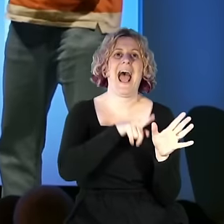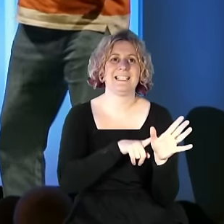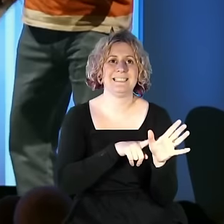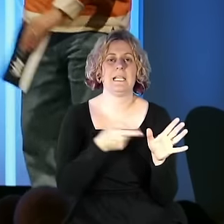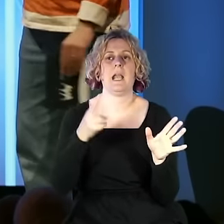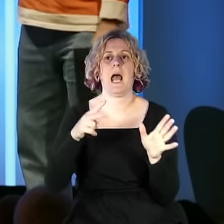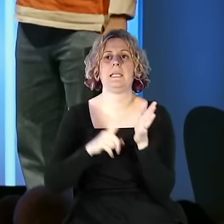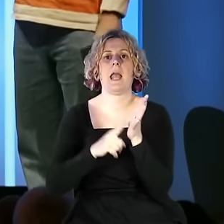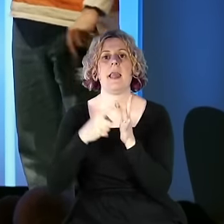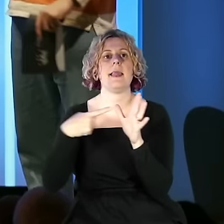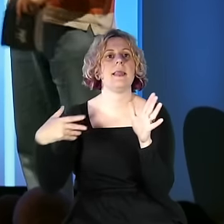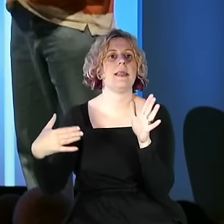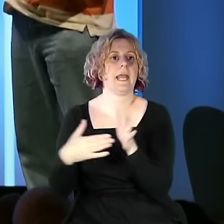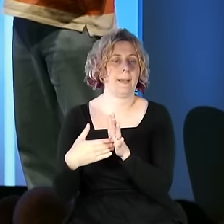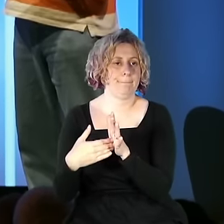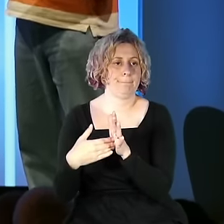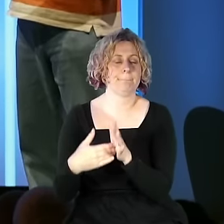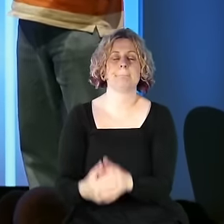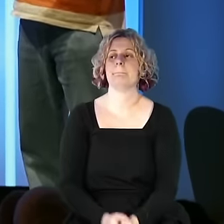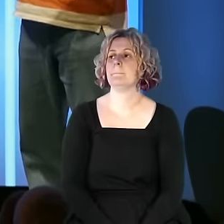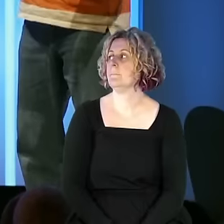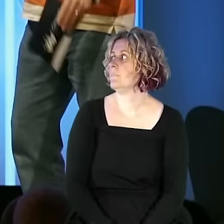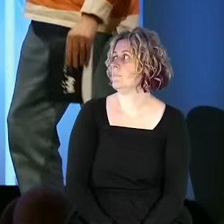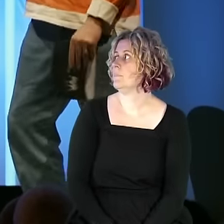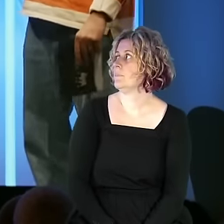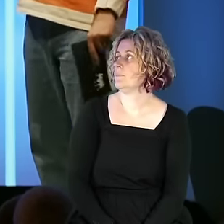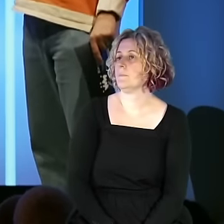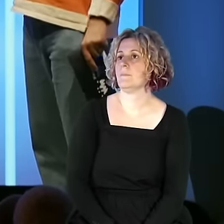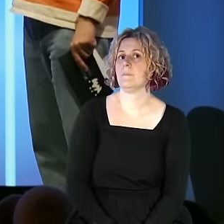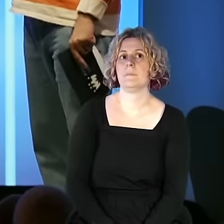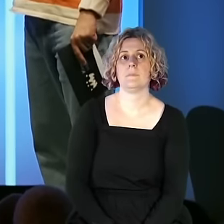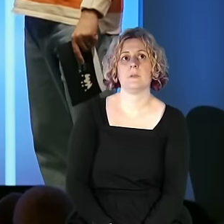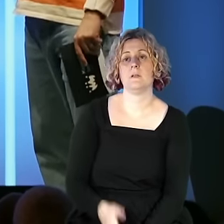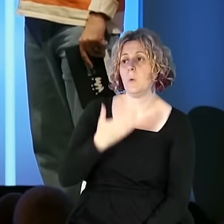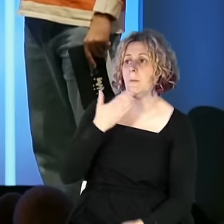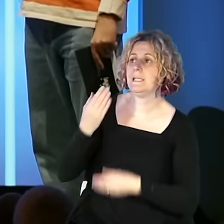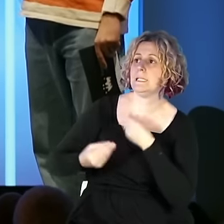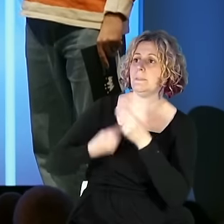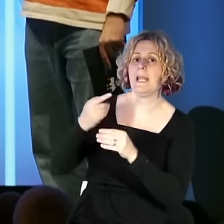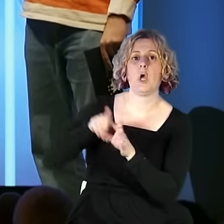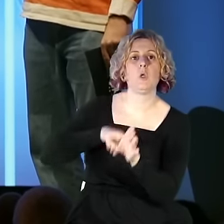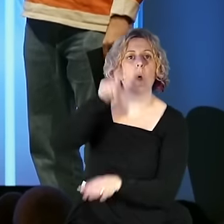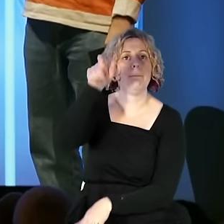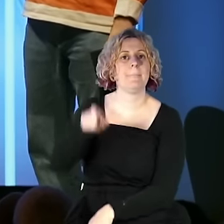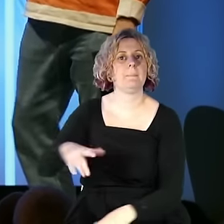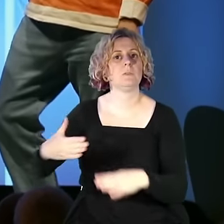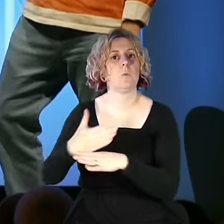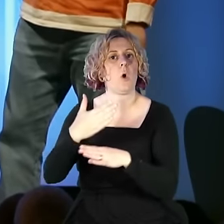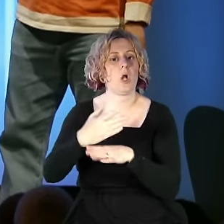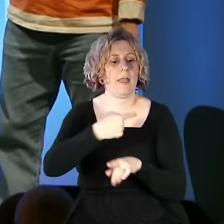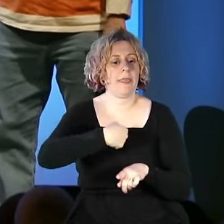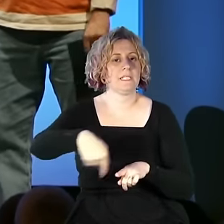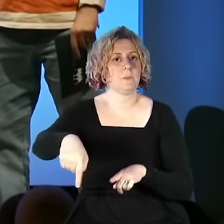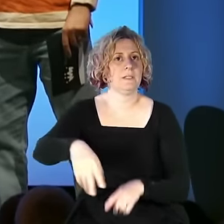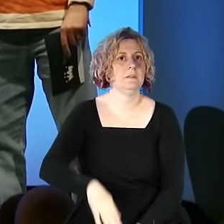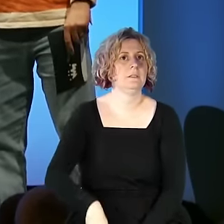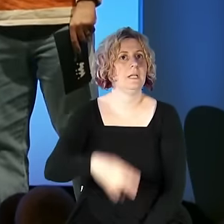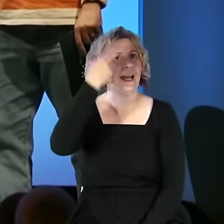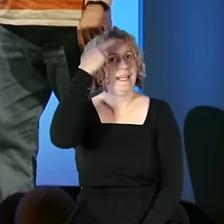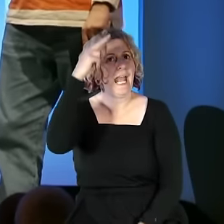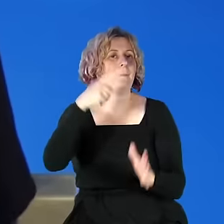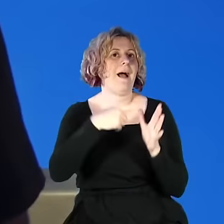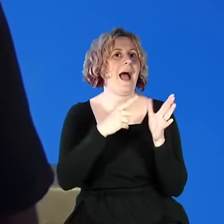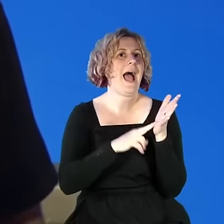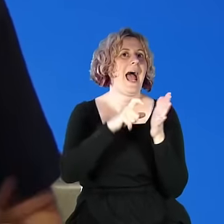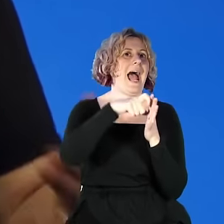do you want to introduce yourself, what your role is, and what can the young people look forward to this week at Keswick? Thanks, Matt. Yeah, my name's Andy.